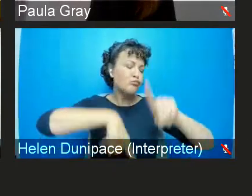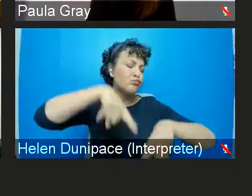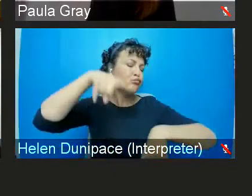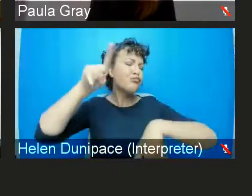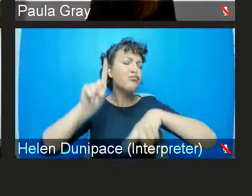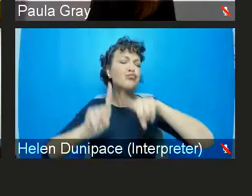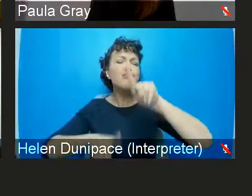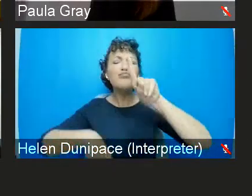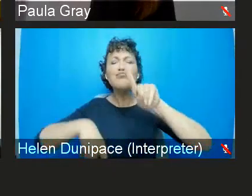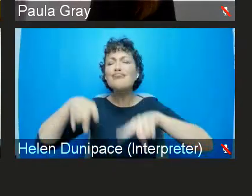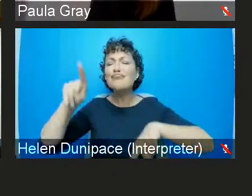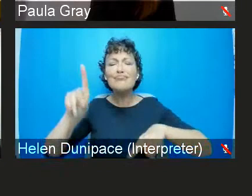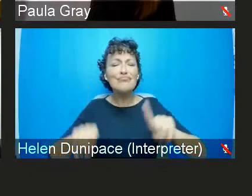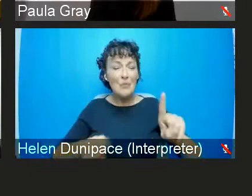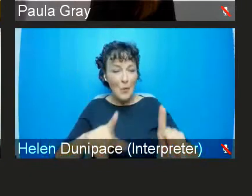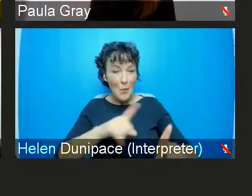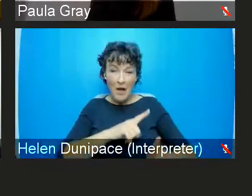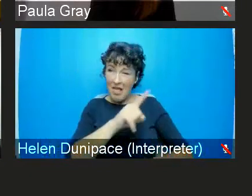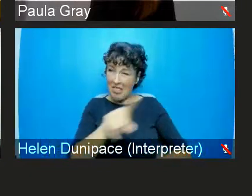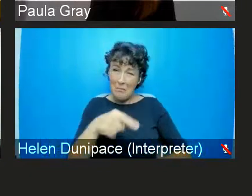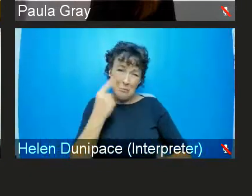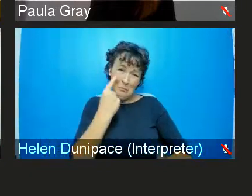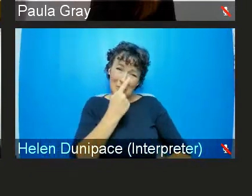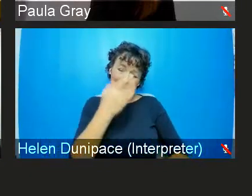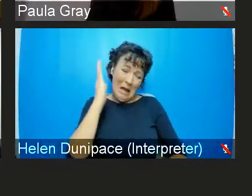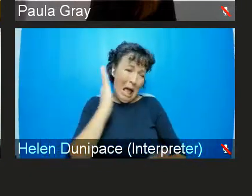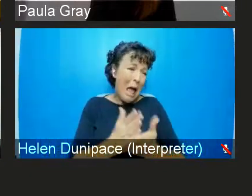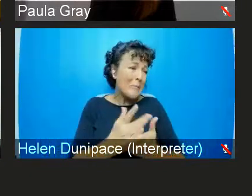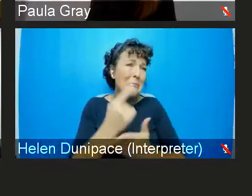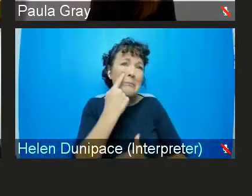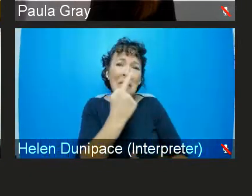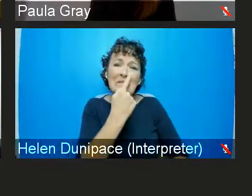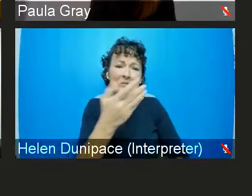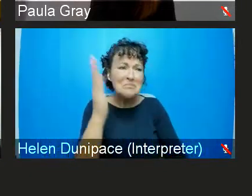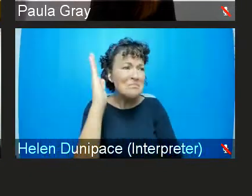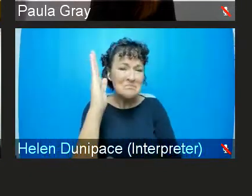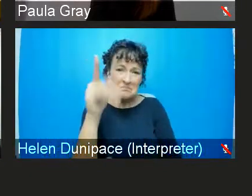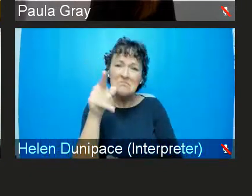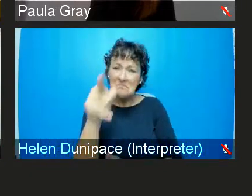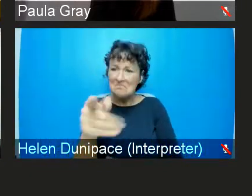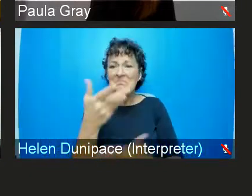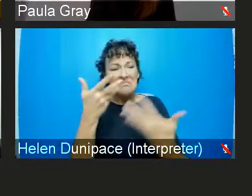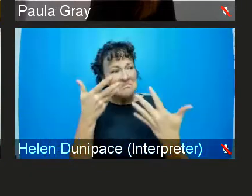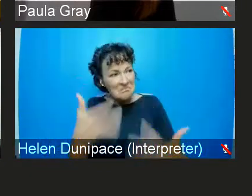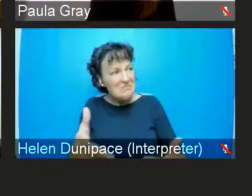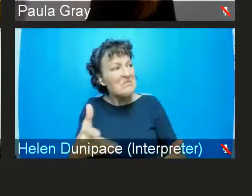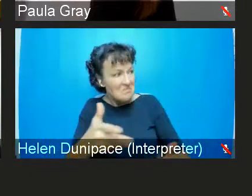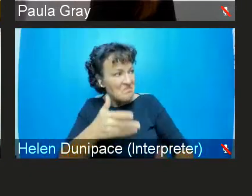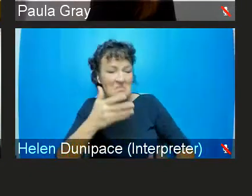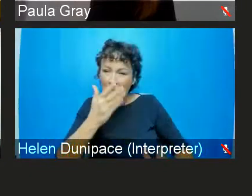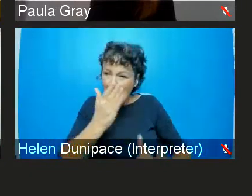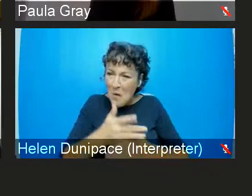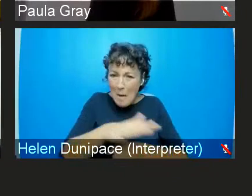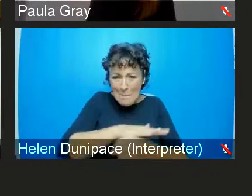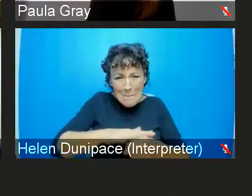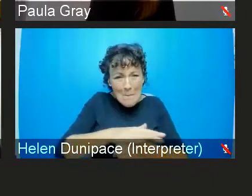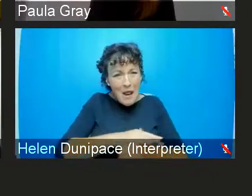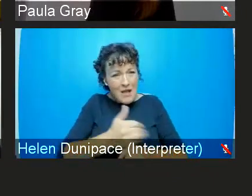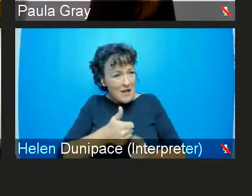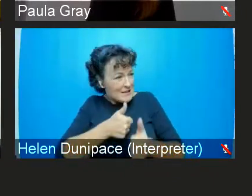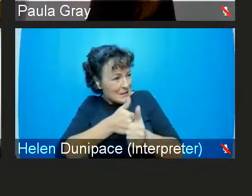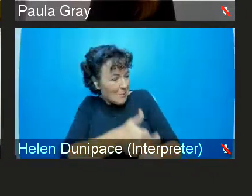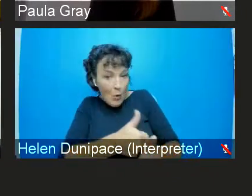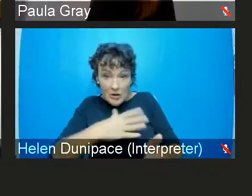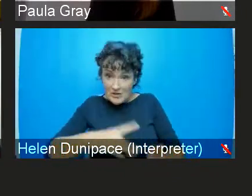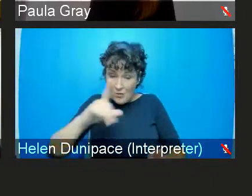me would be really evidence that this was an employer that was meeting the kind of workplace support needs of a diverse group of disabled